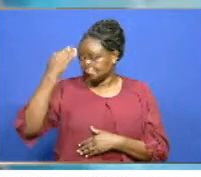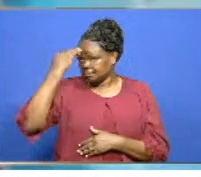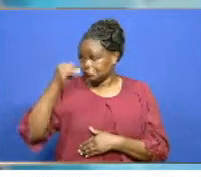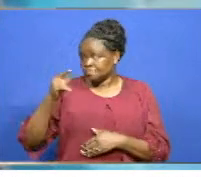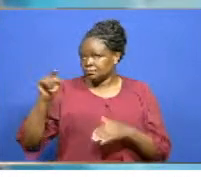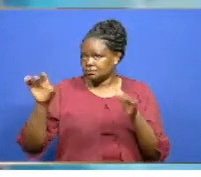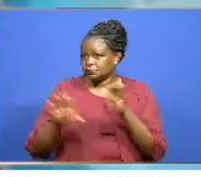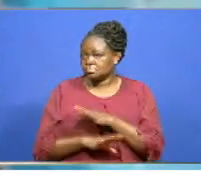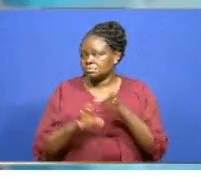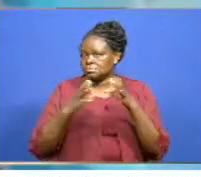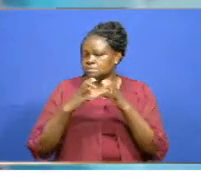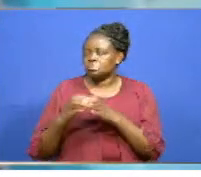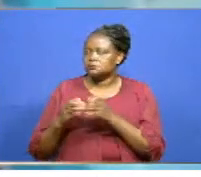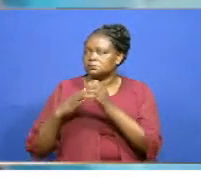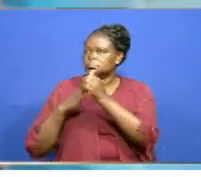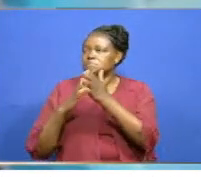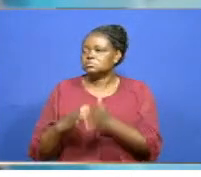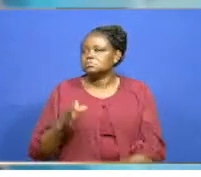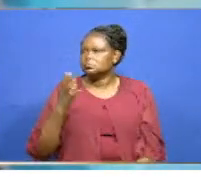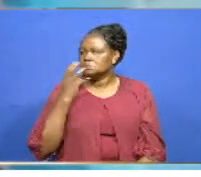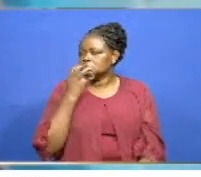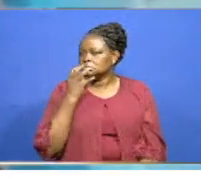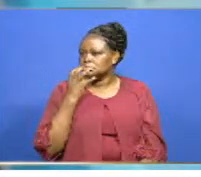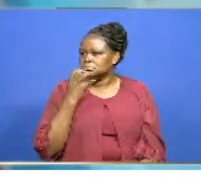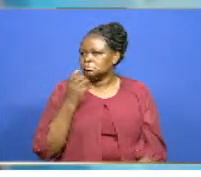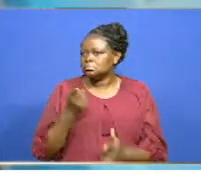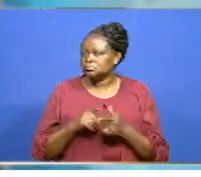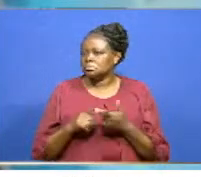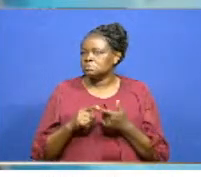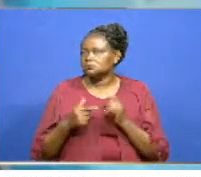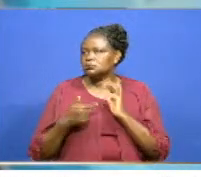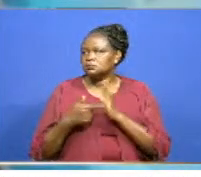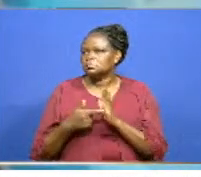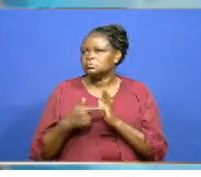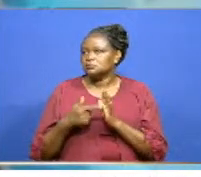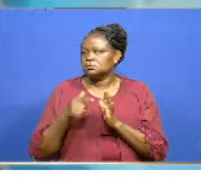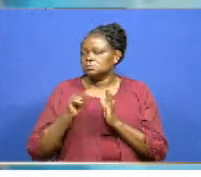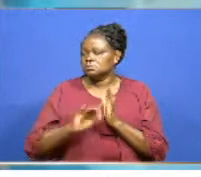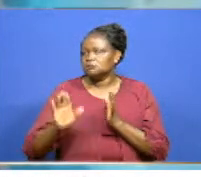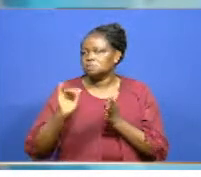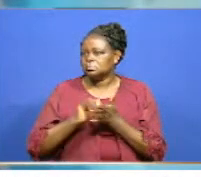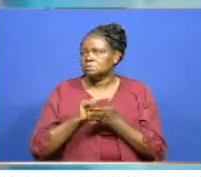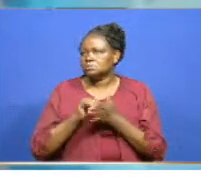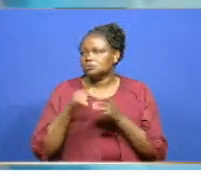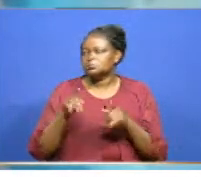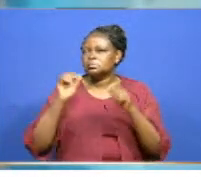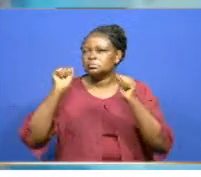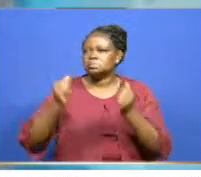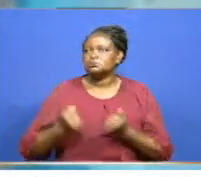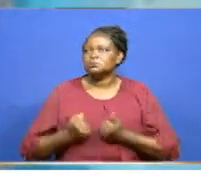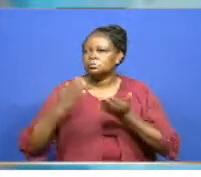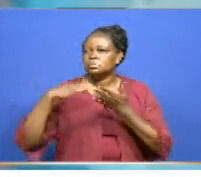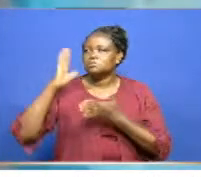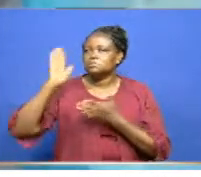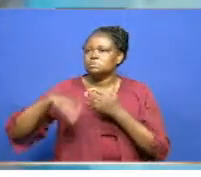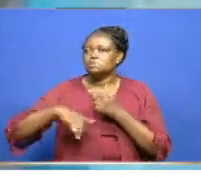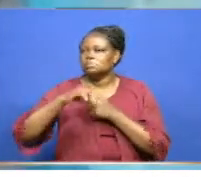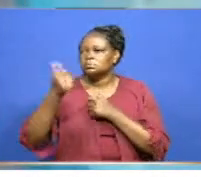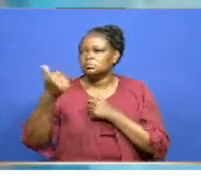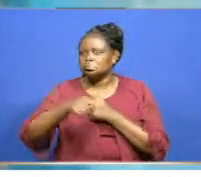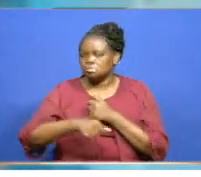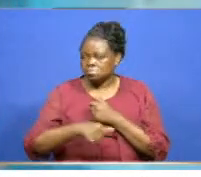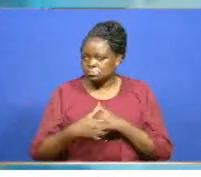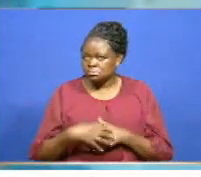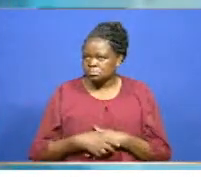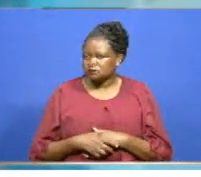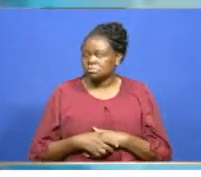party leaders of ODM. And he's proving to him that maybe for him he can deliver more than the others. Maybe Joho did not